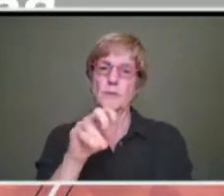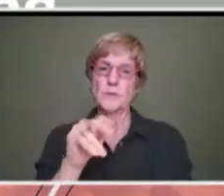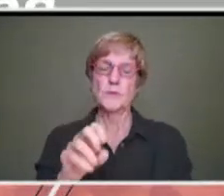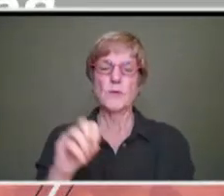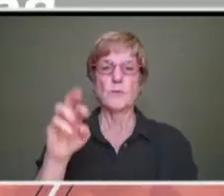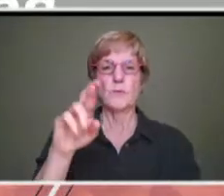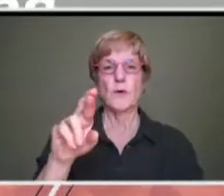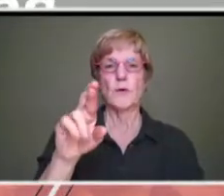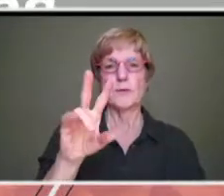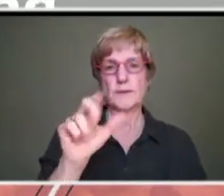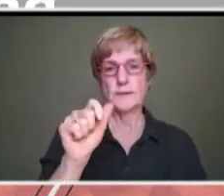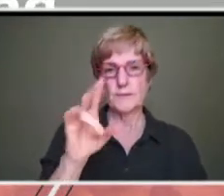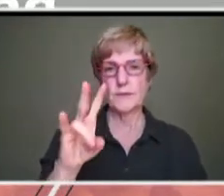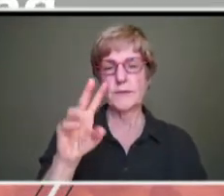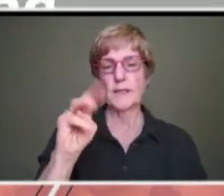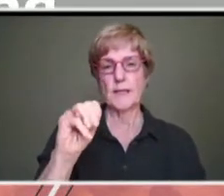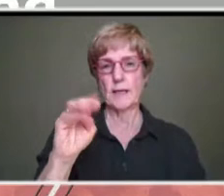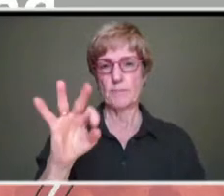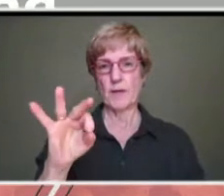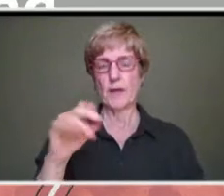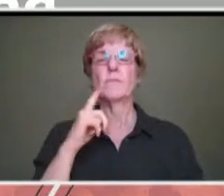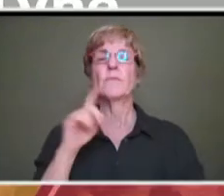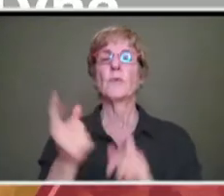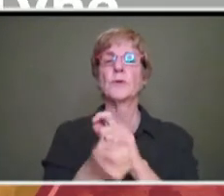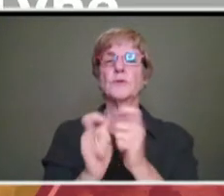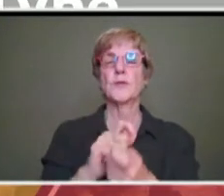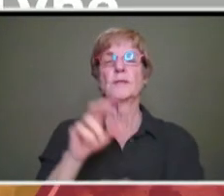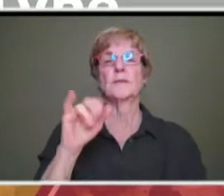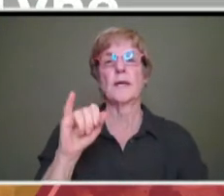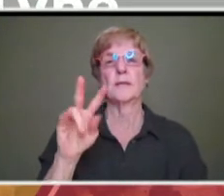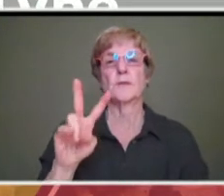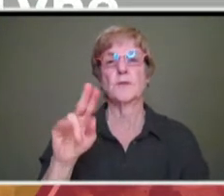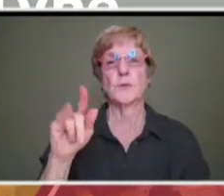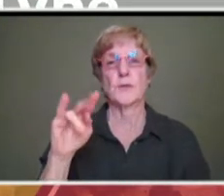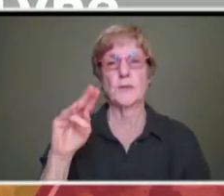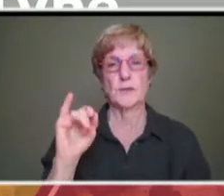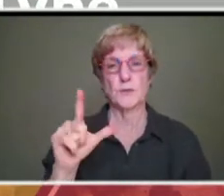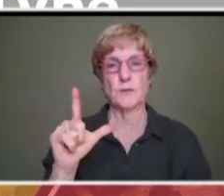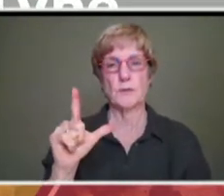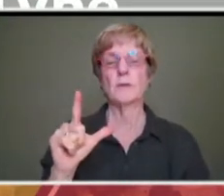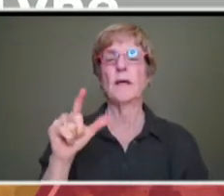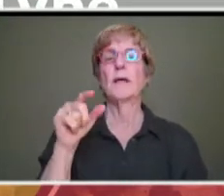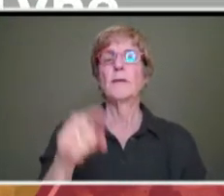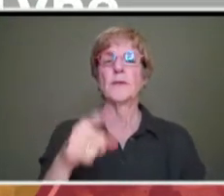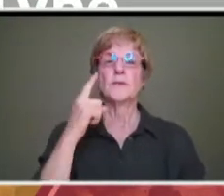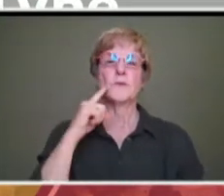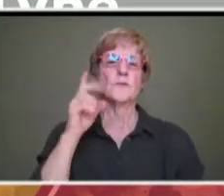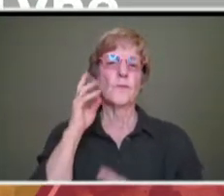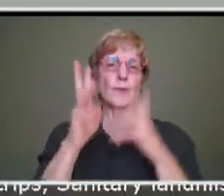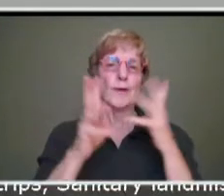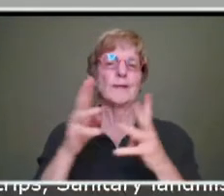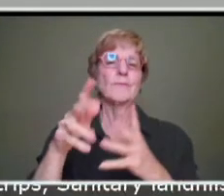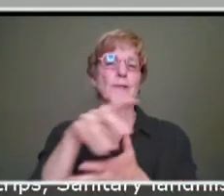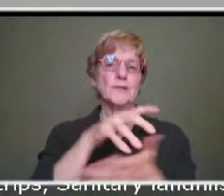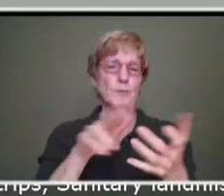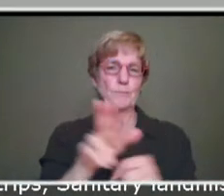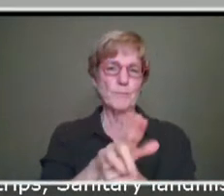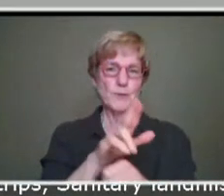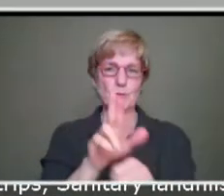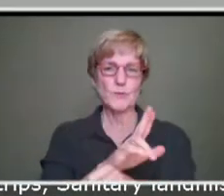MF as mentioned proposed zoning is for i-2 conditional adopted Place type is for Innovation mixed use which does support